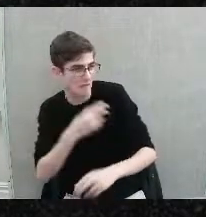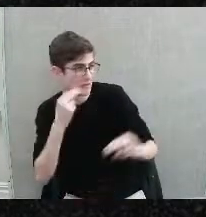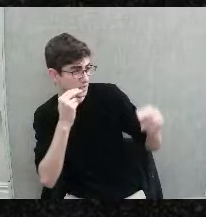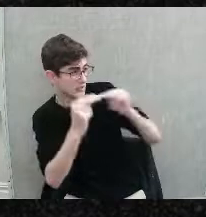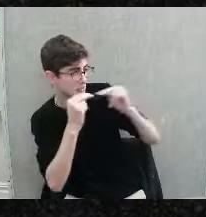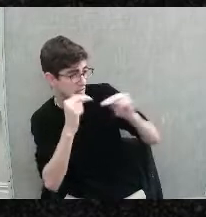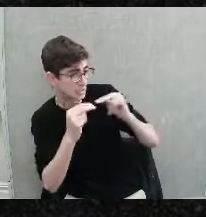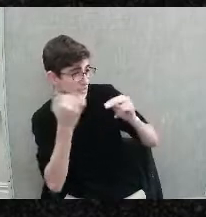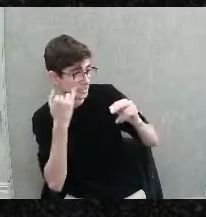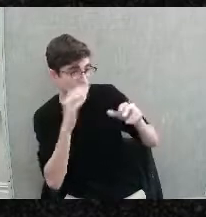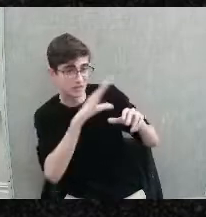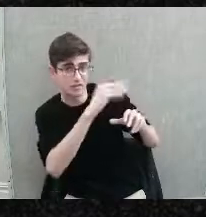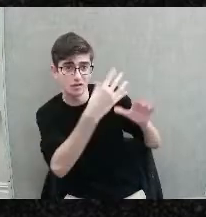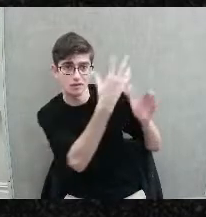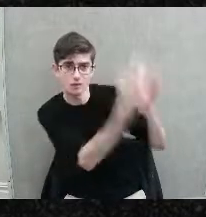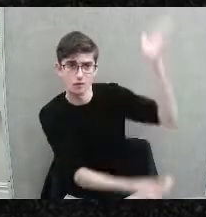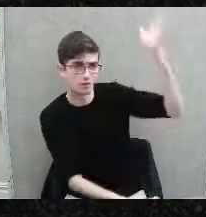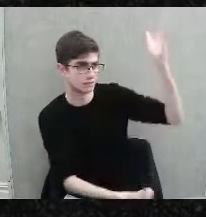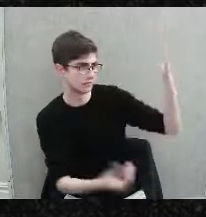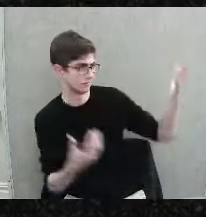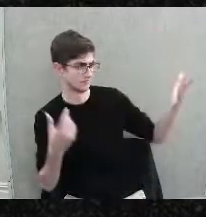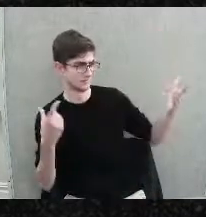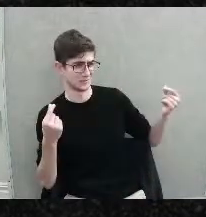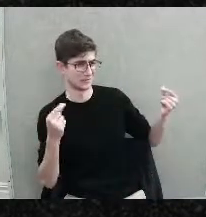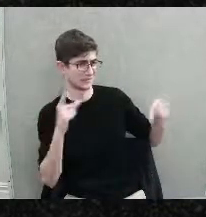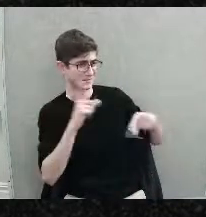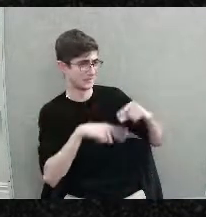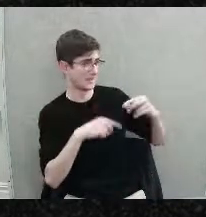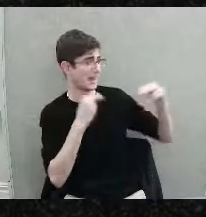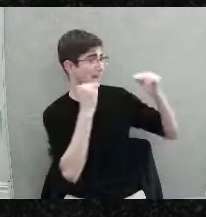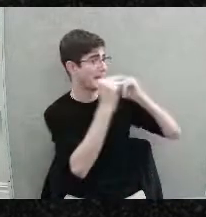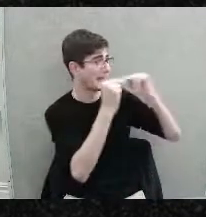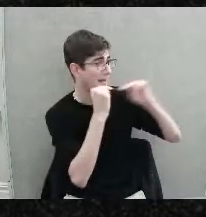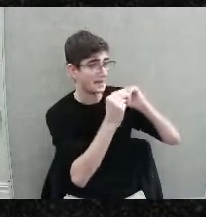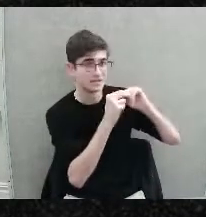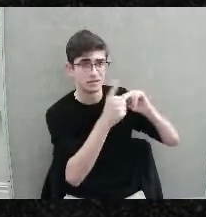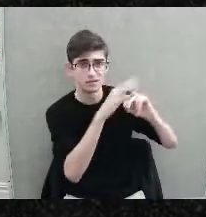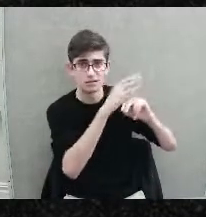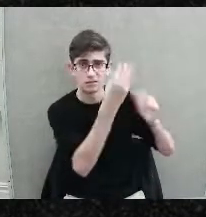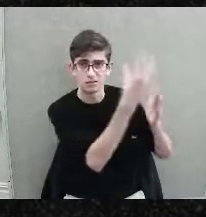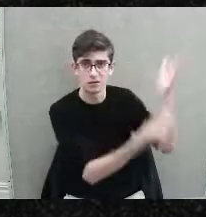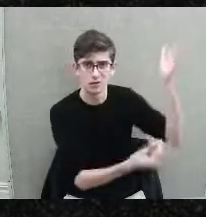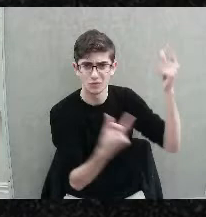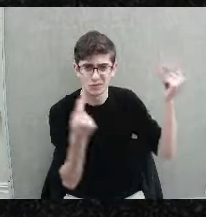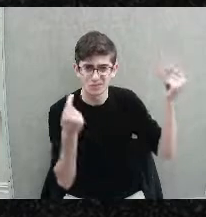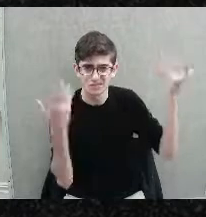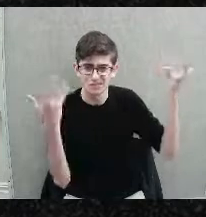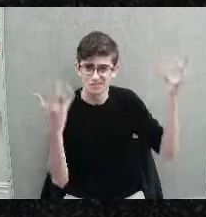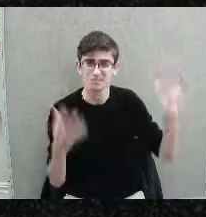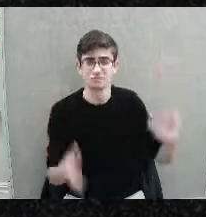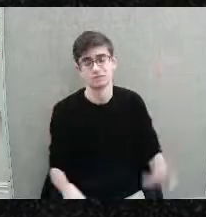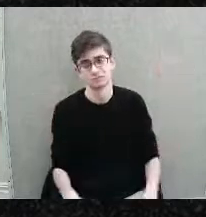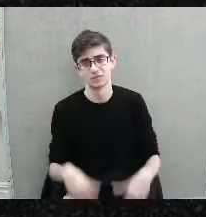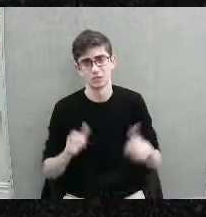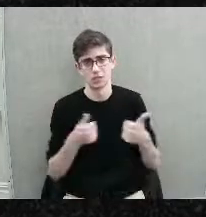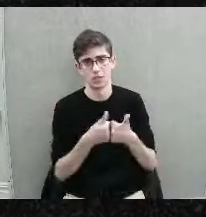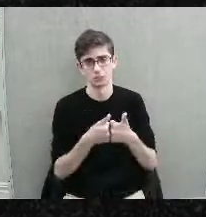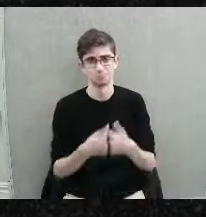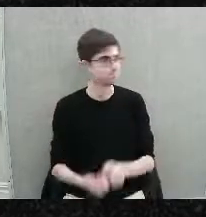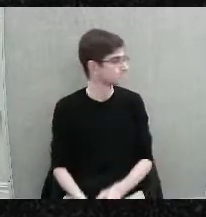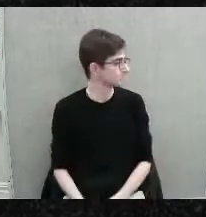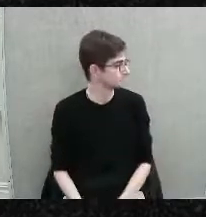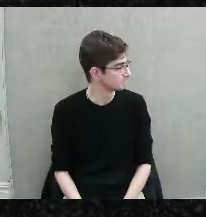just disappeared, right? There are no claims to be made. So, yeah. Kerwin or Anna, do you want to jump in here?